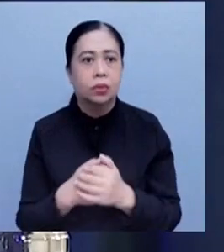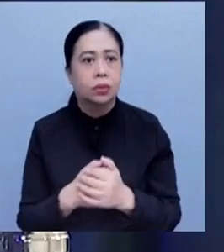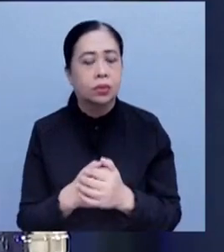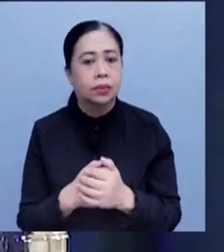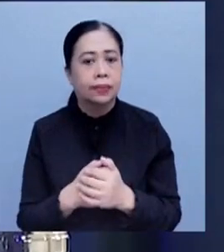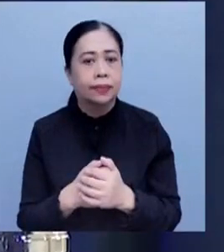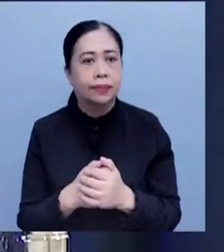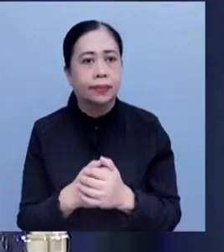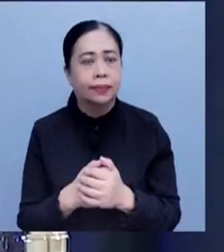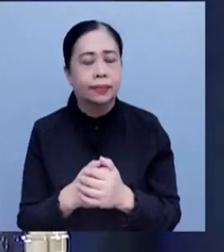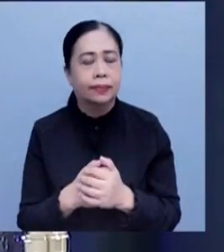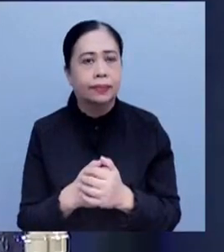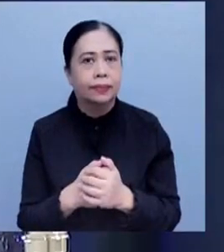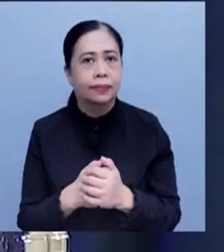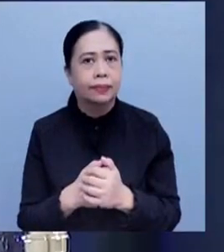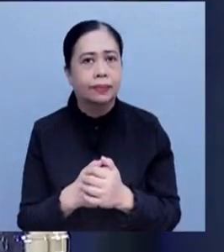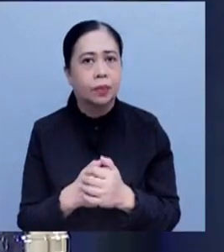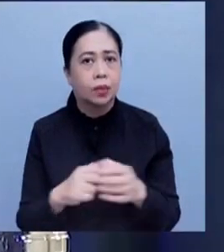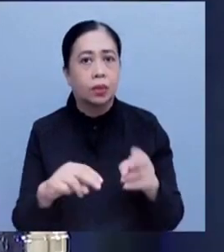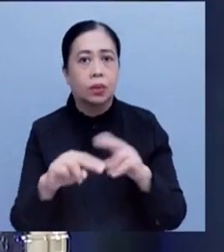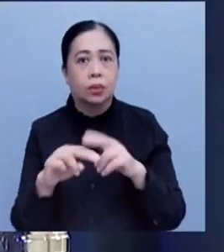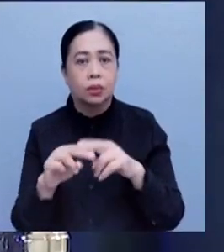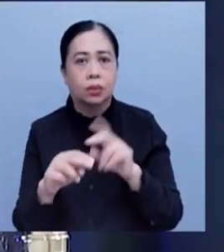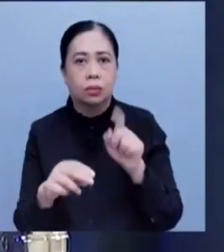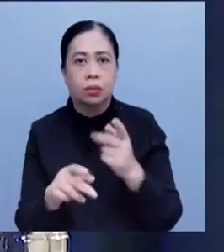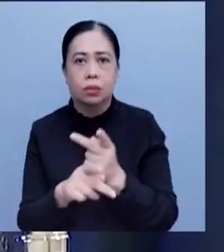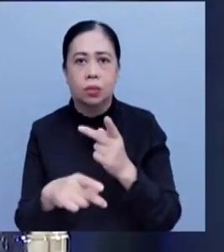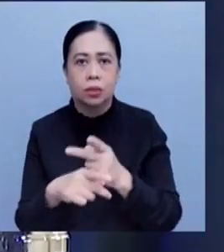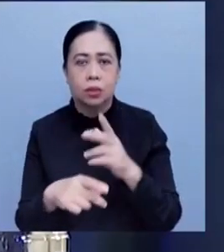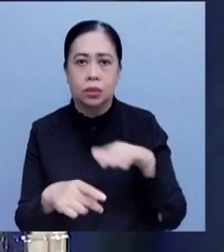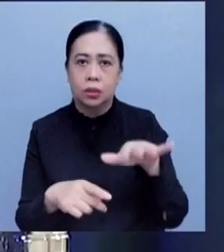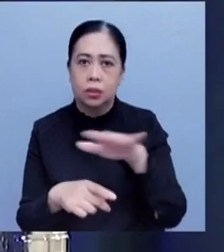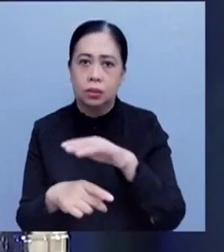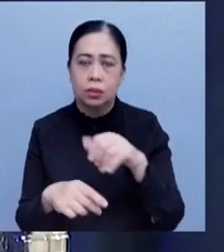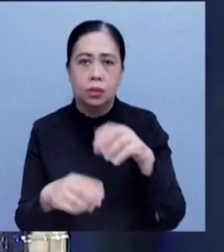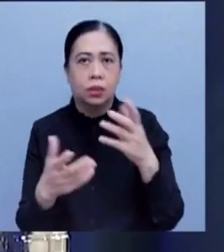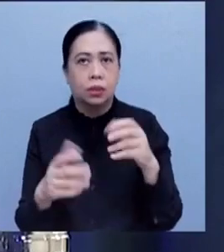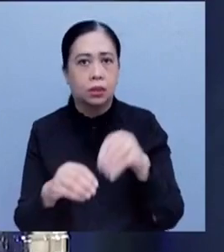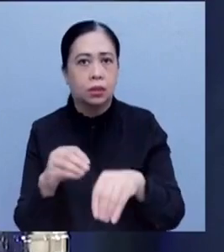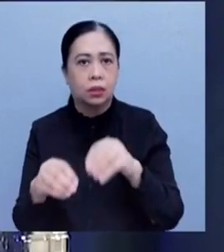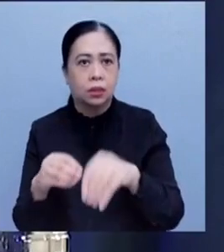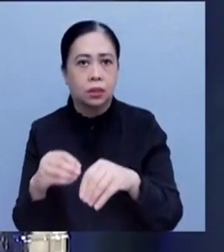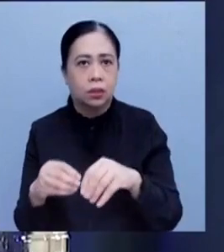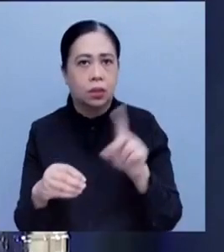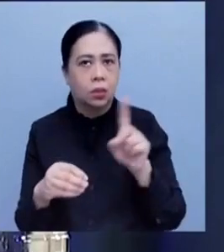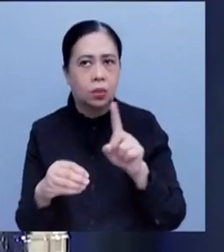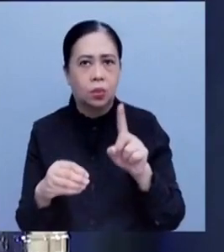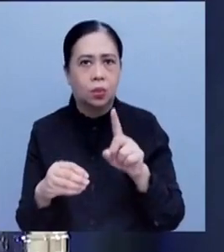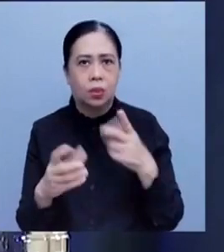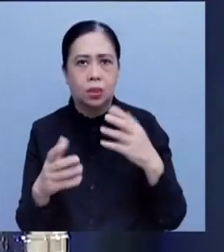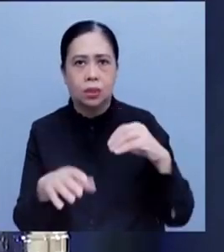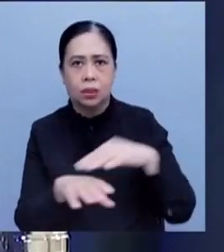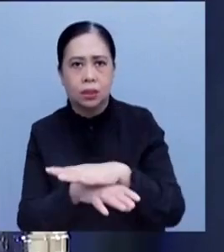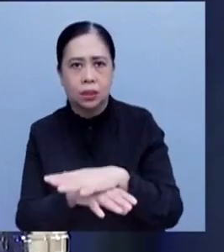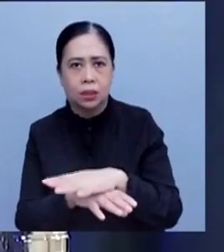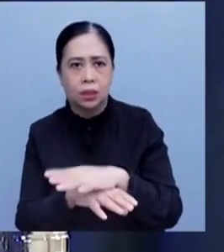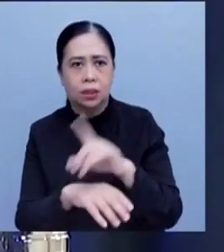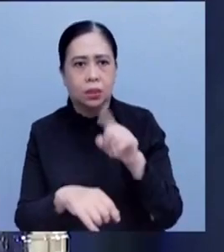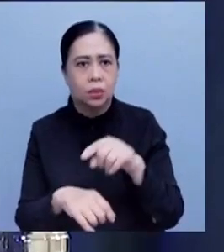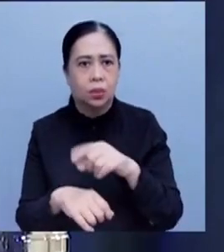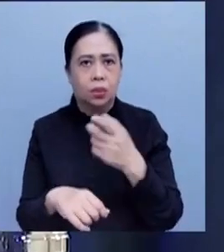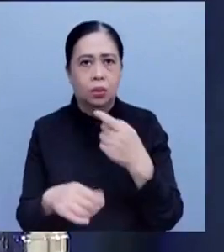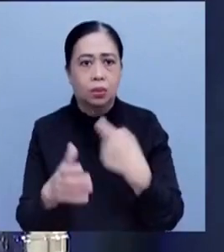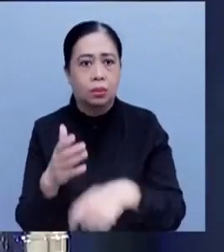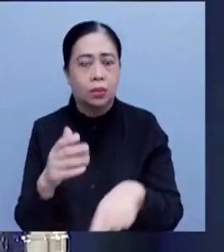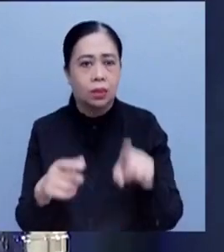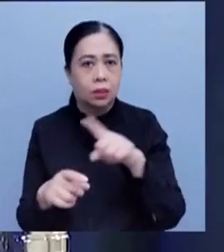to increase productivity in agriculture. All right. What drives low prices are